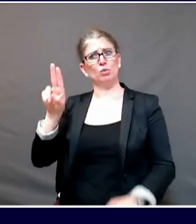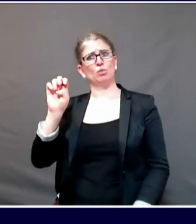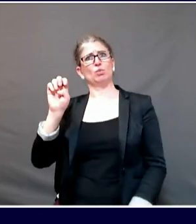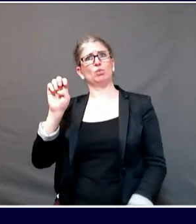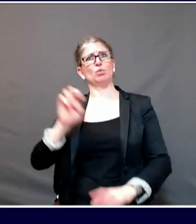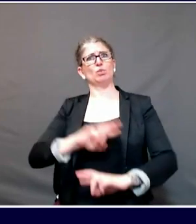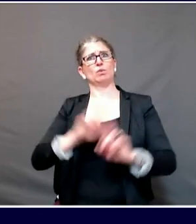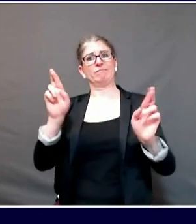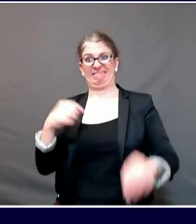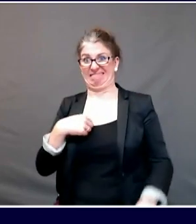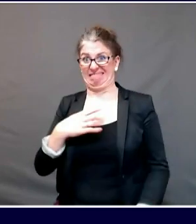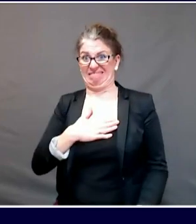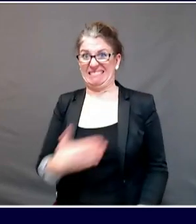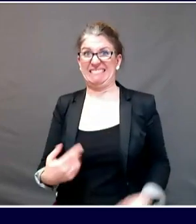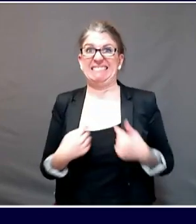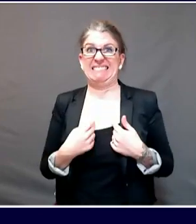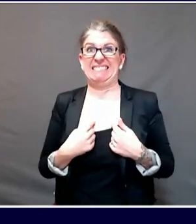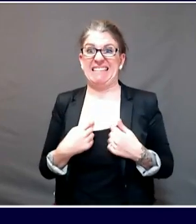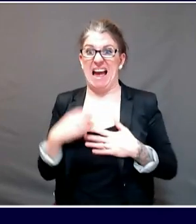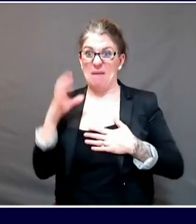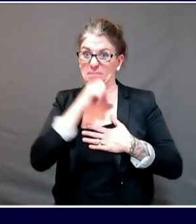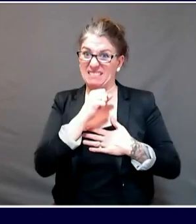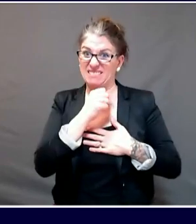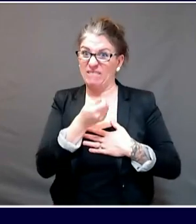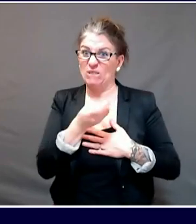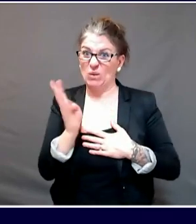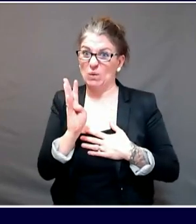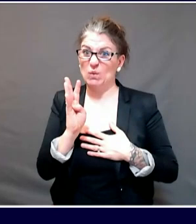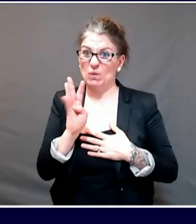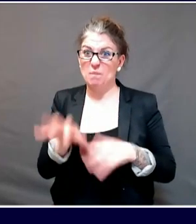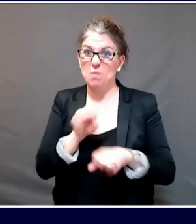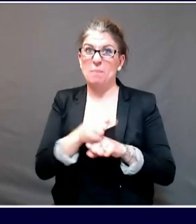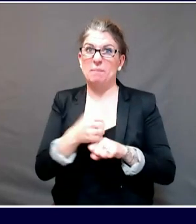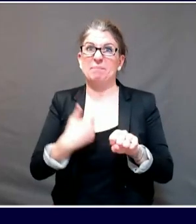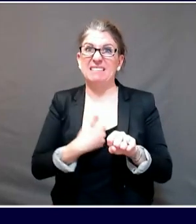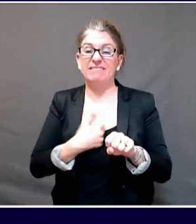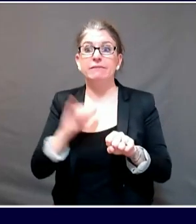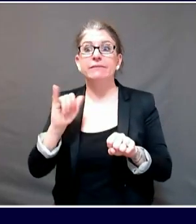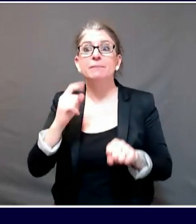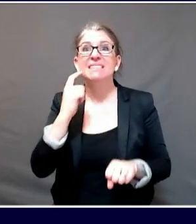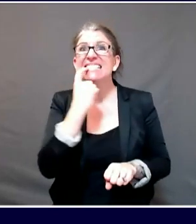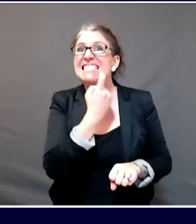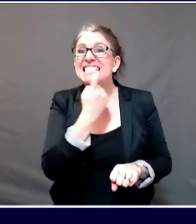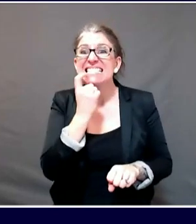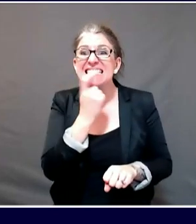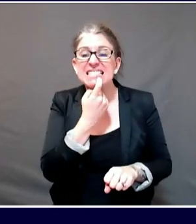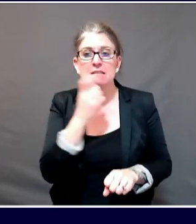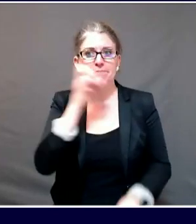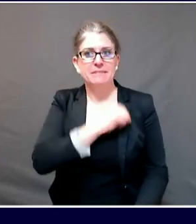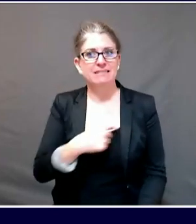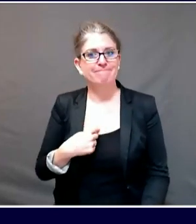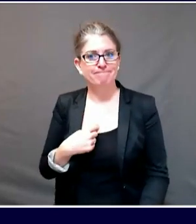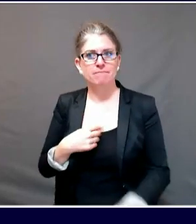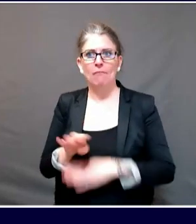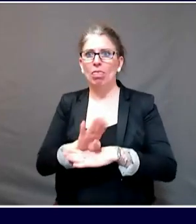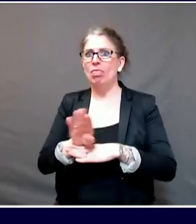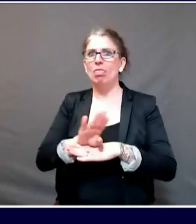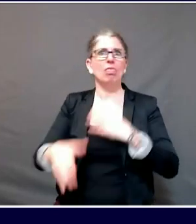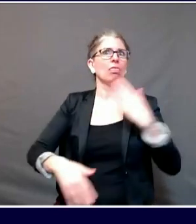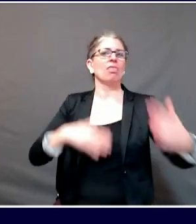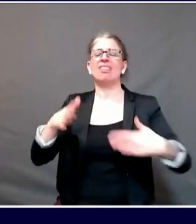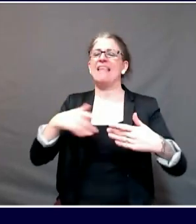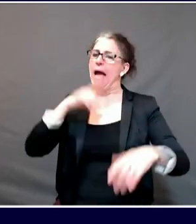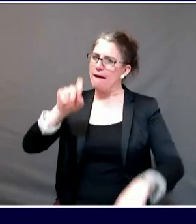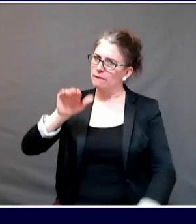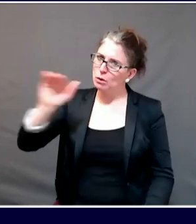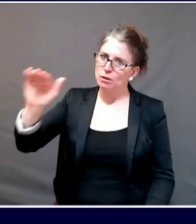primary care provider, with my dentist, with so many folks that I've put off for a long time. The third thing you can do today is to go get your flu